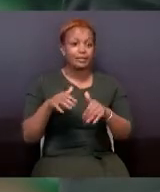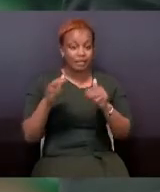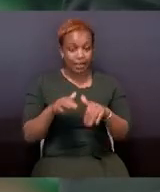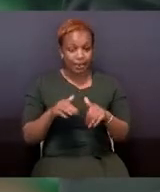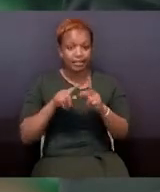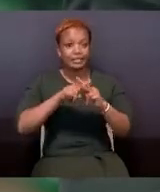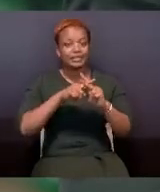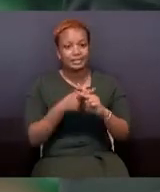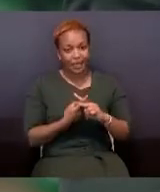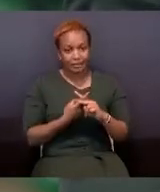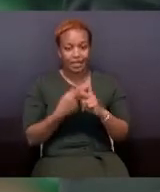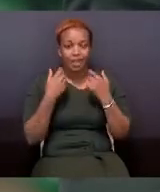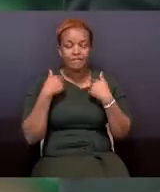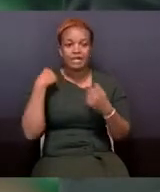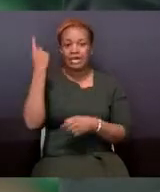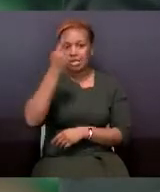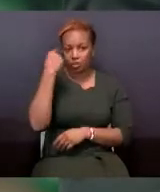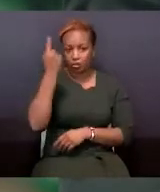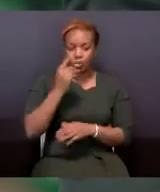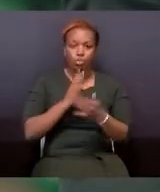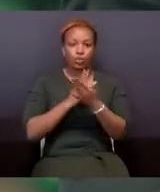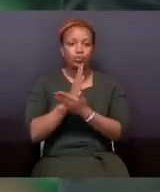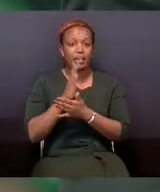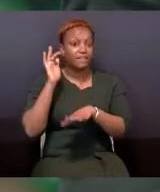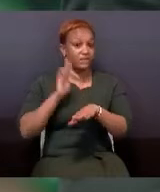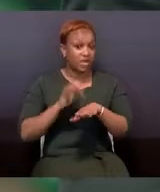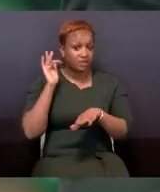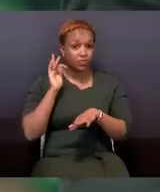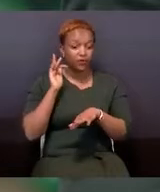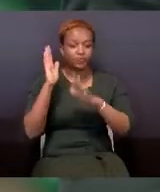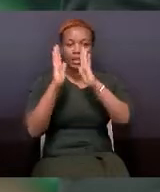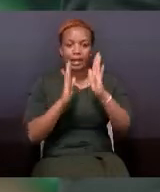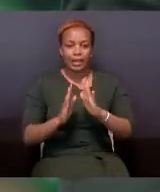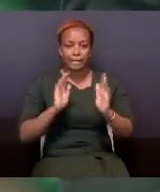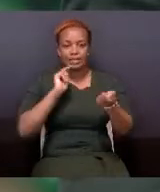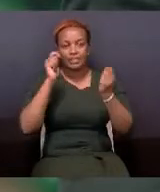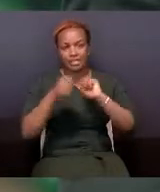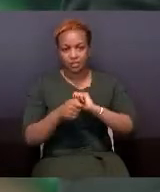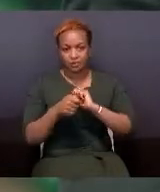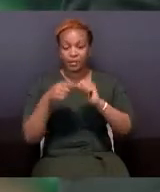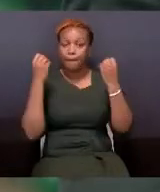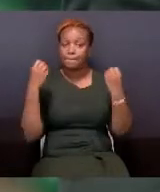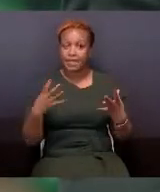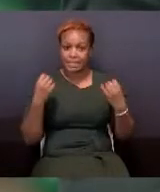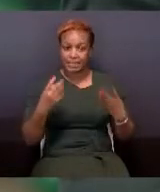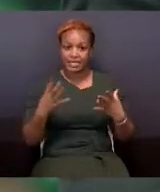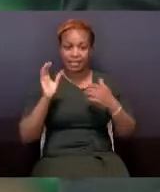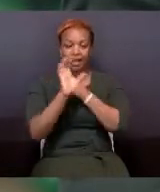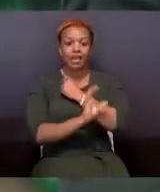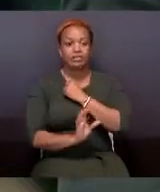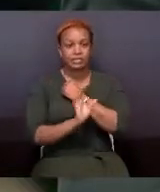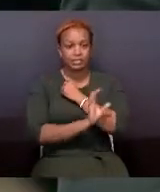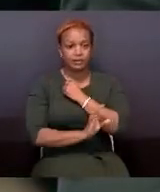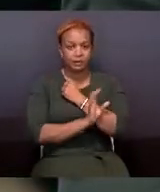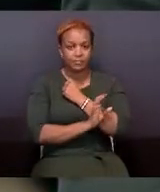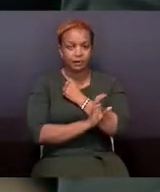the effects of climate change. So even as many countries